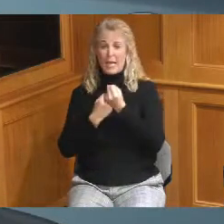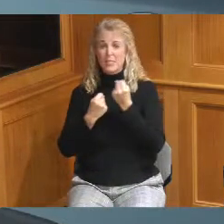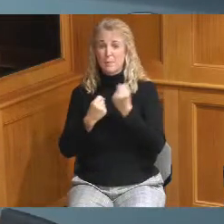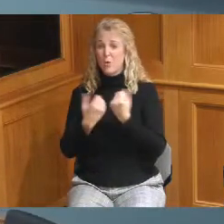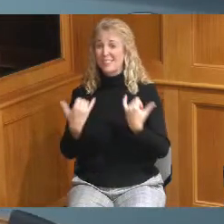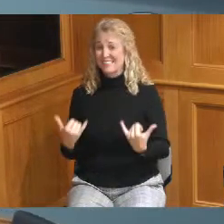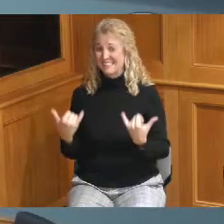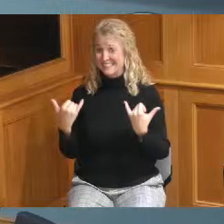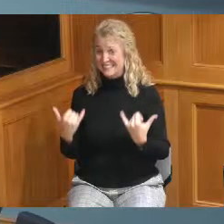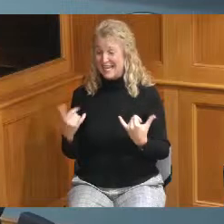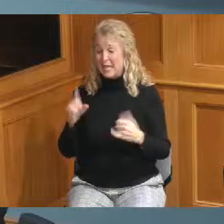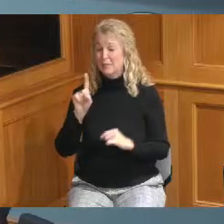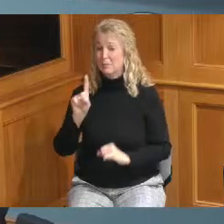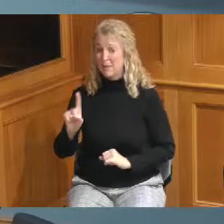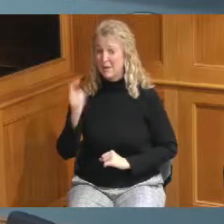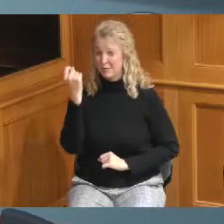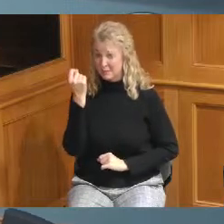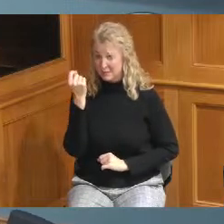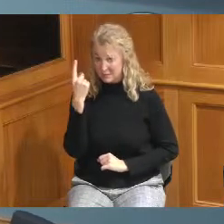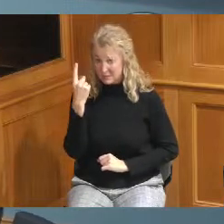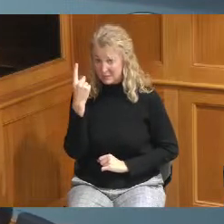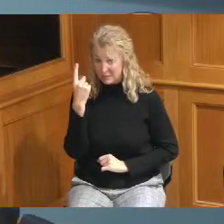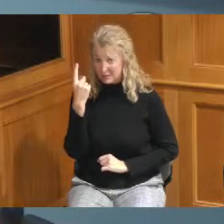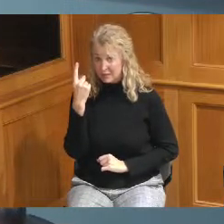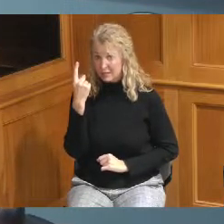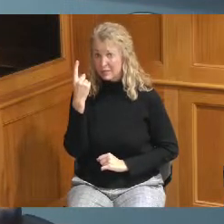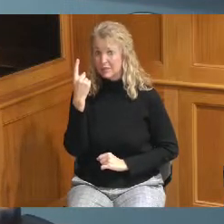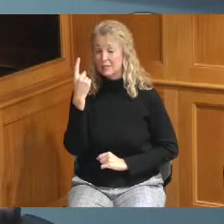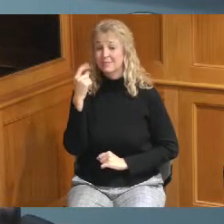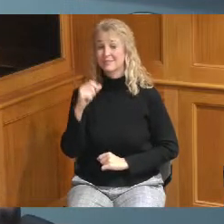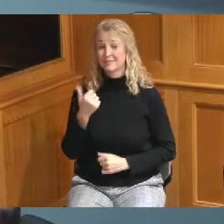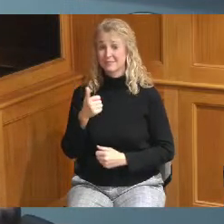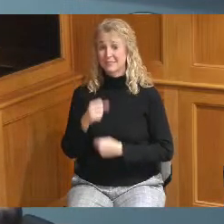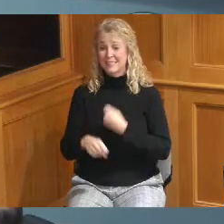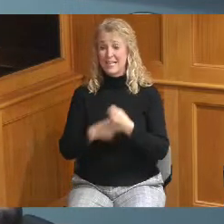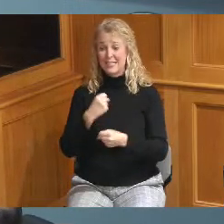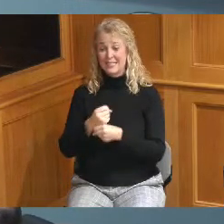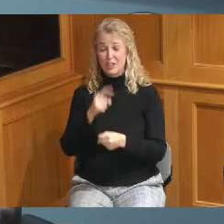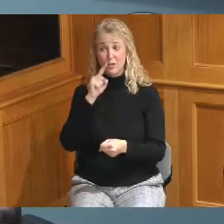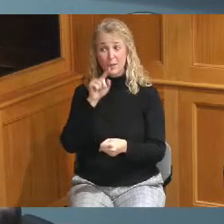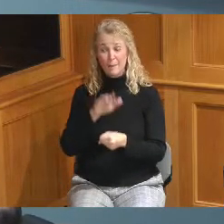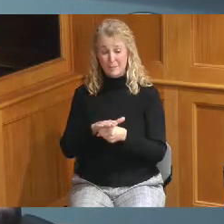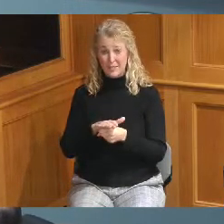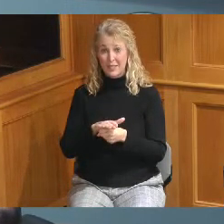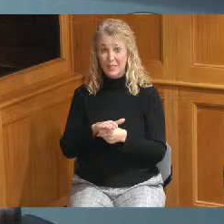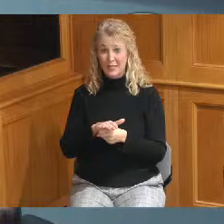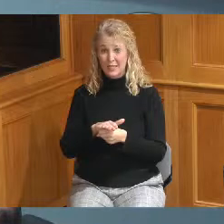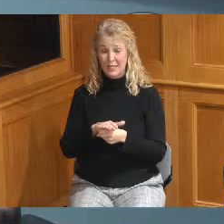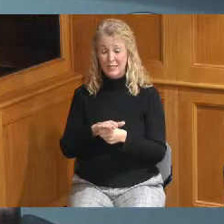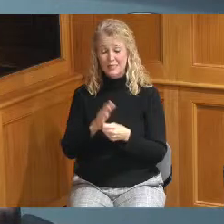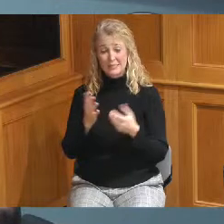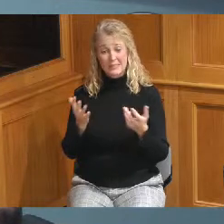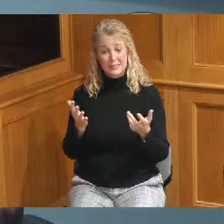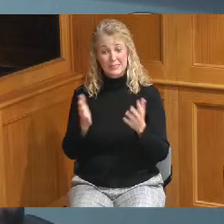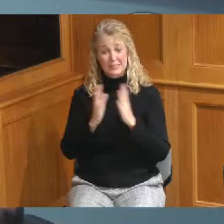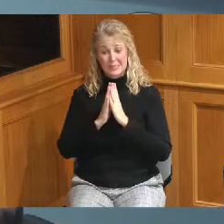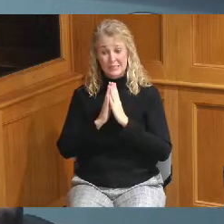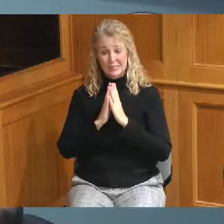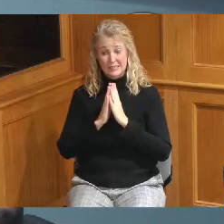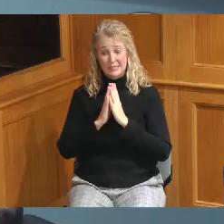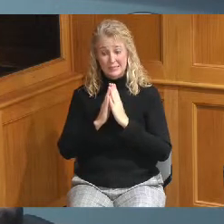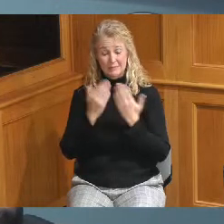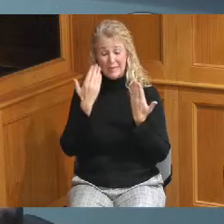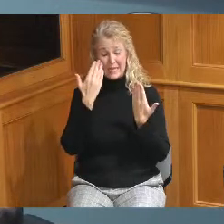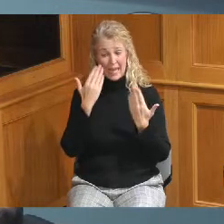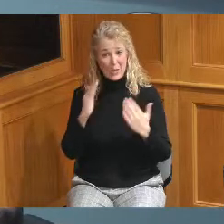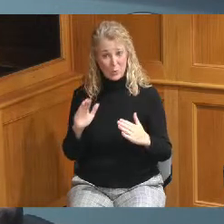today, but I will say we're going into a 10-year commitment, and I don't know what the upcharge